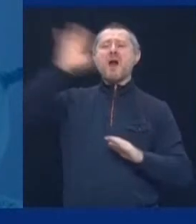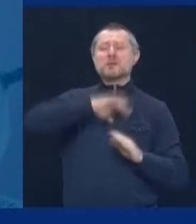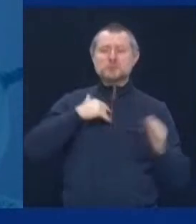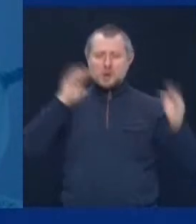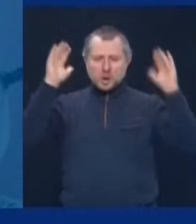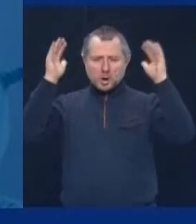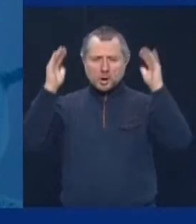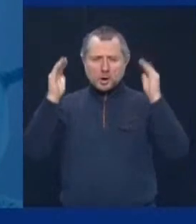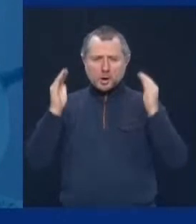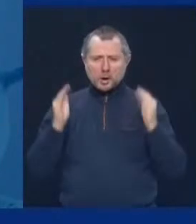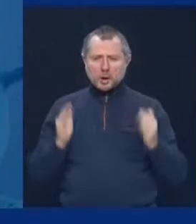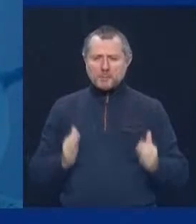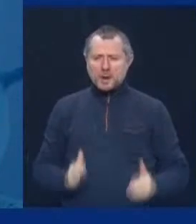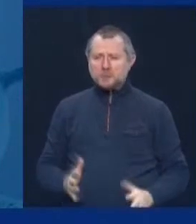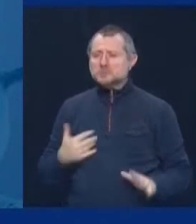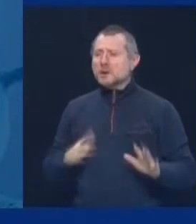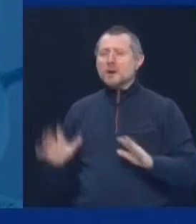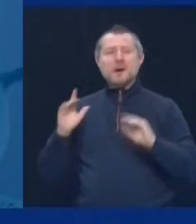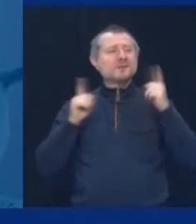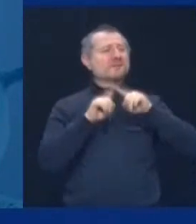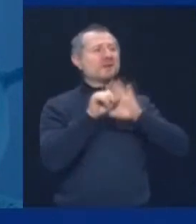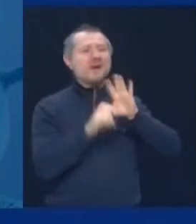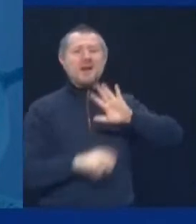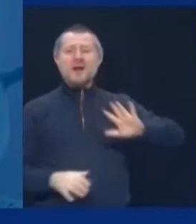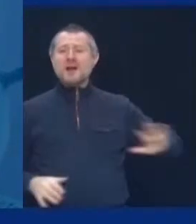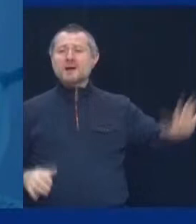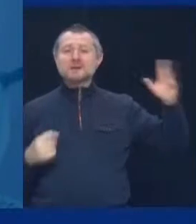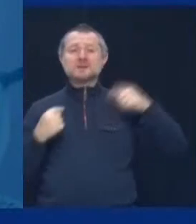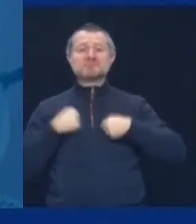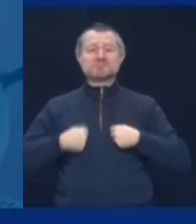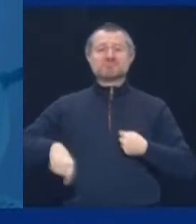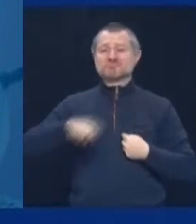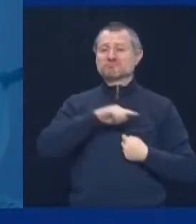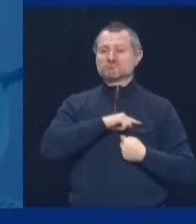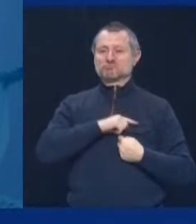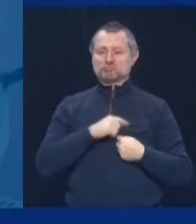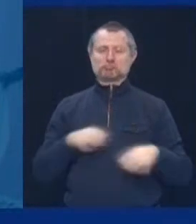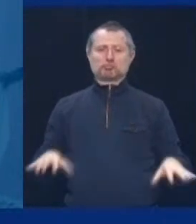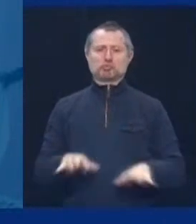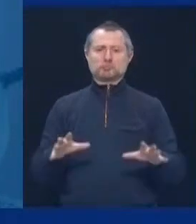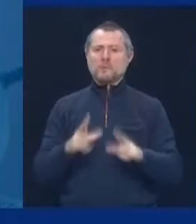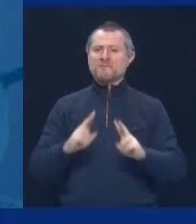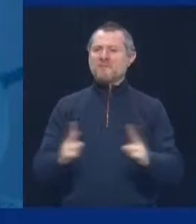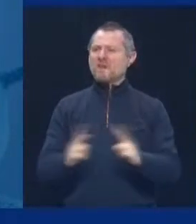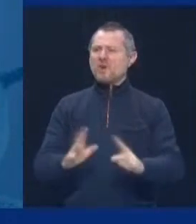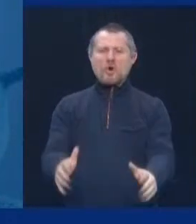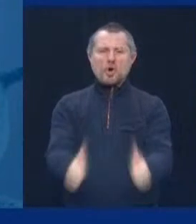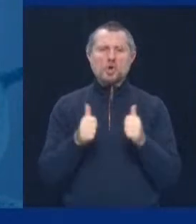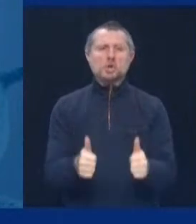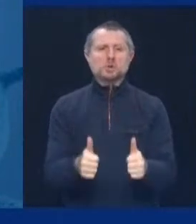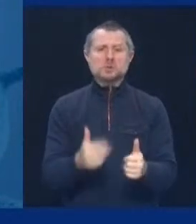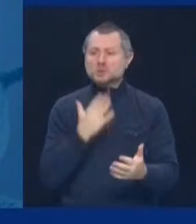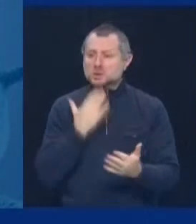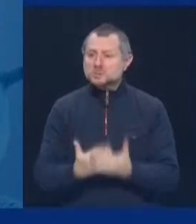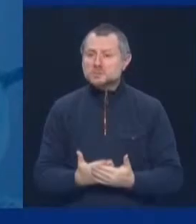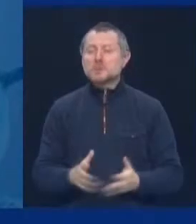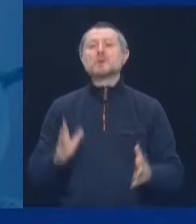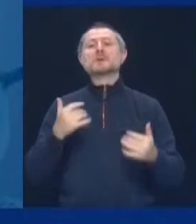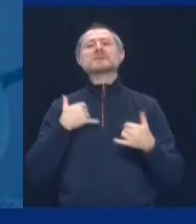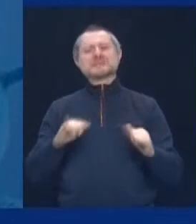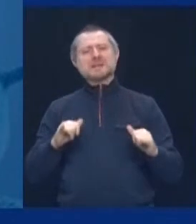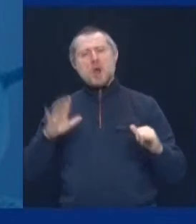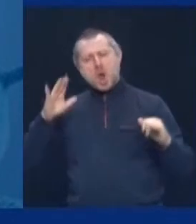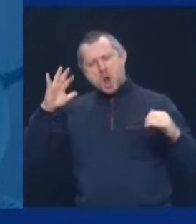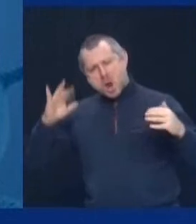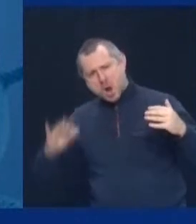Compared to the rest of the nation, we are doing very, very well. We're still lower than anyone